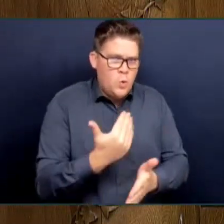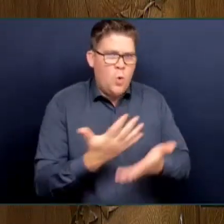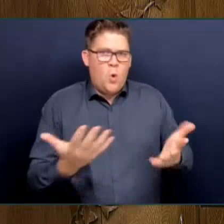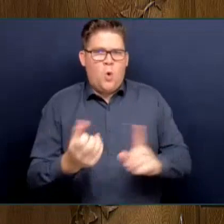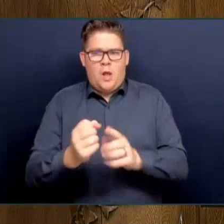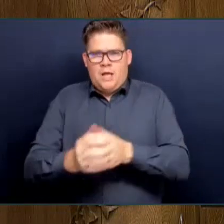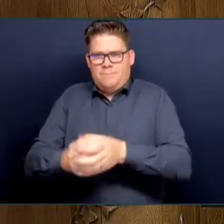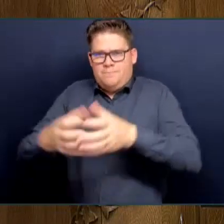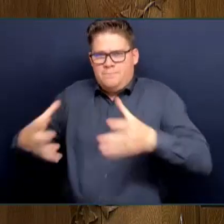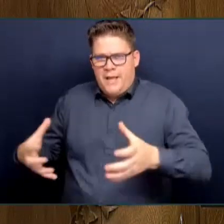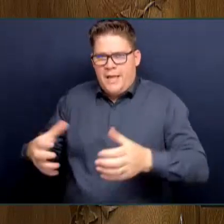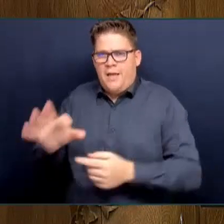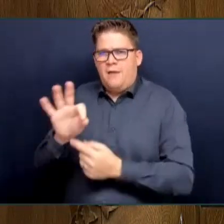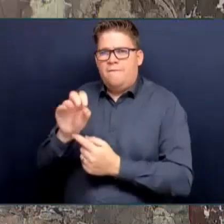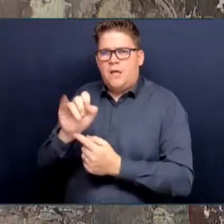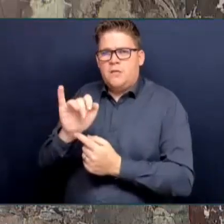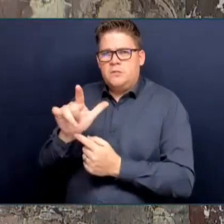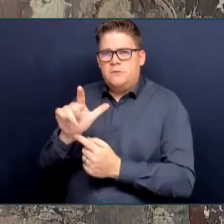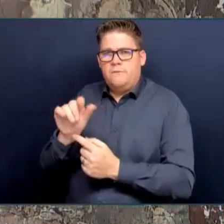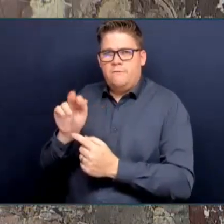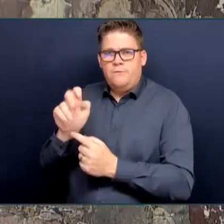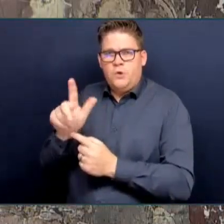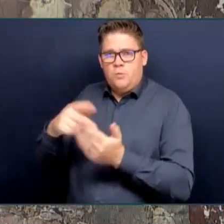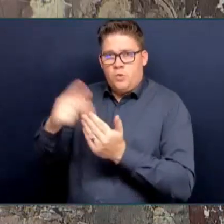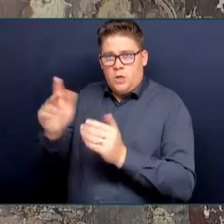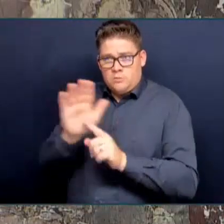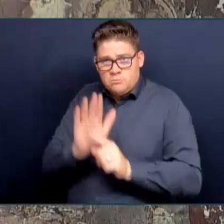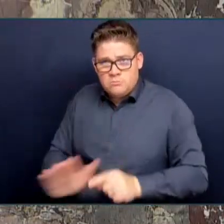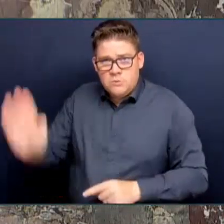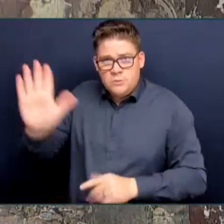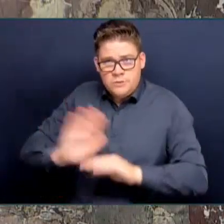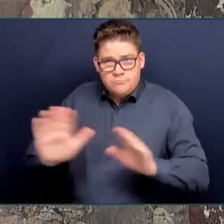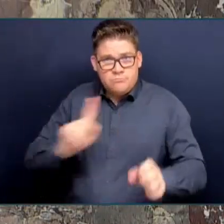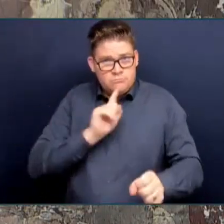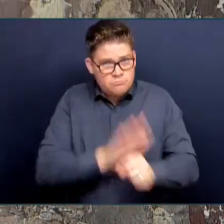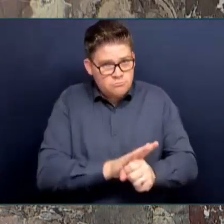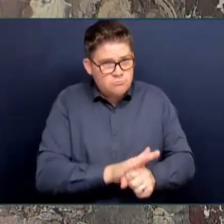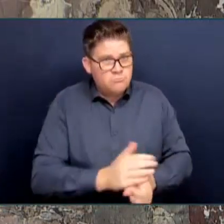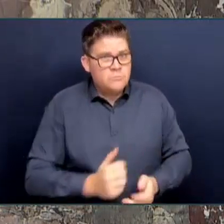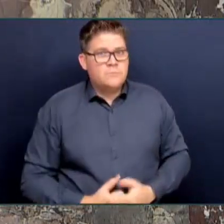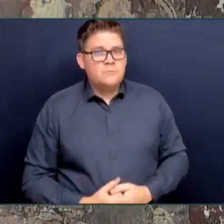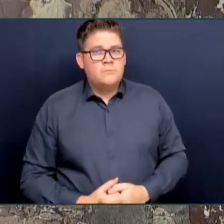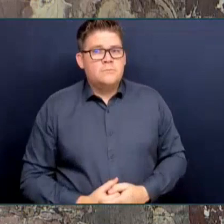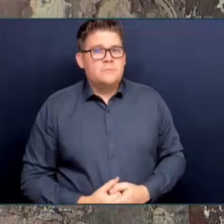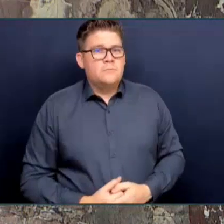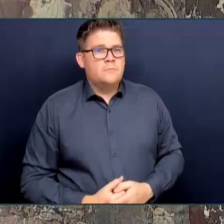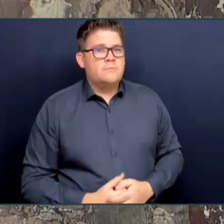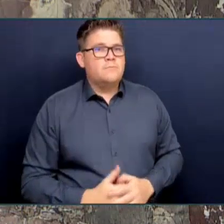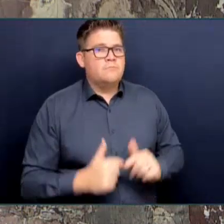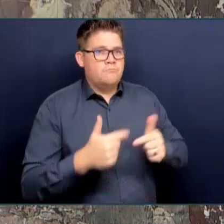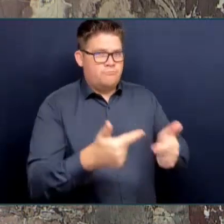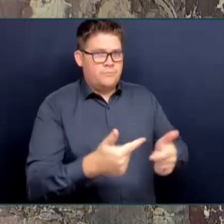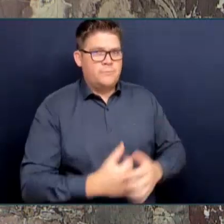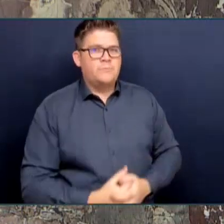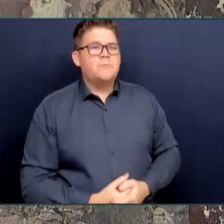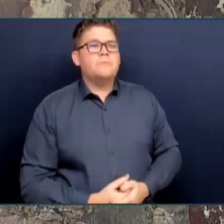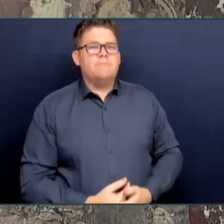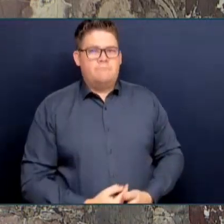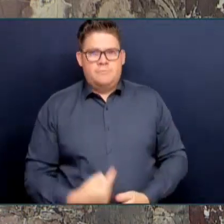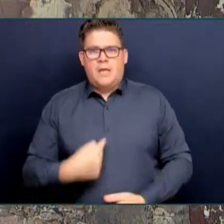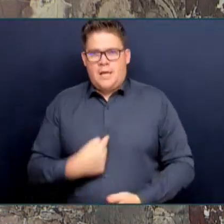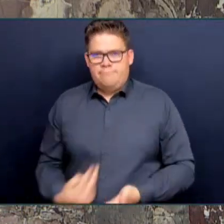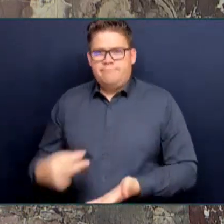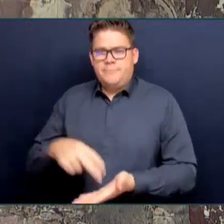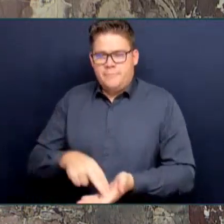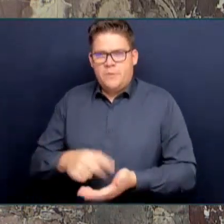Premier. I and all of my colleagues are committed to the Clean BC plan, committed to hitting our 2030 and 2050 targets around